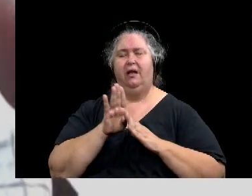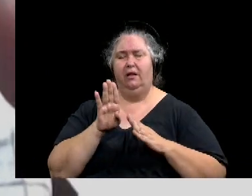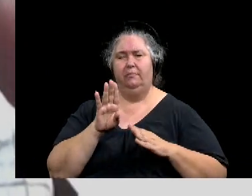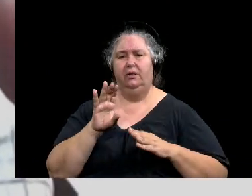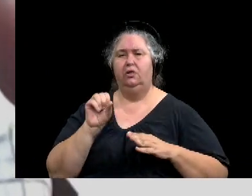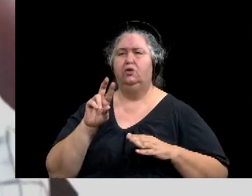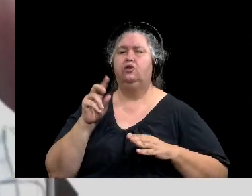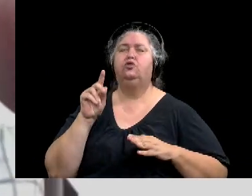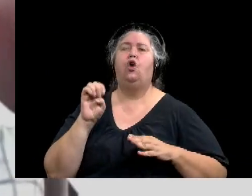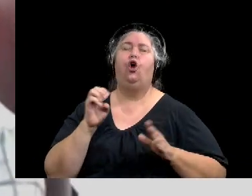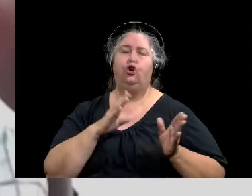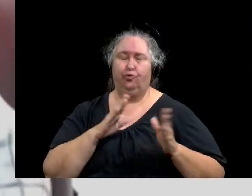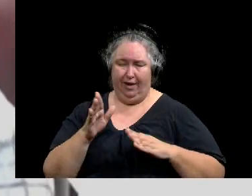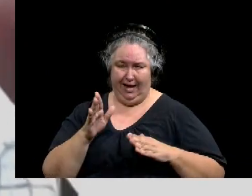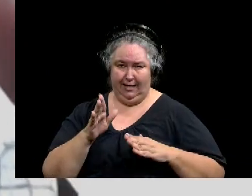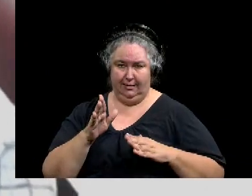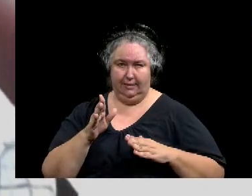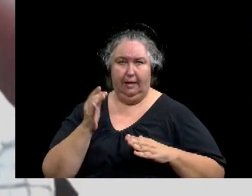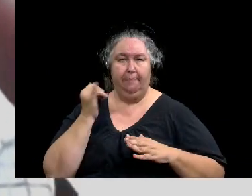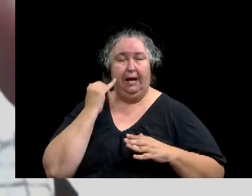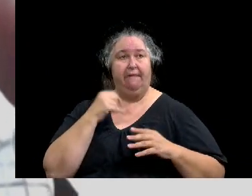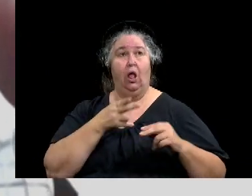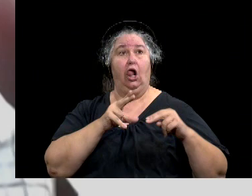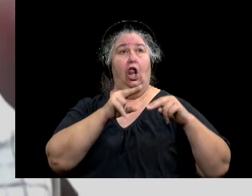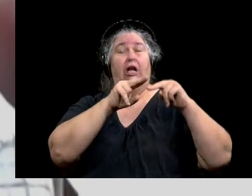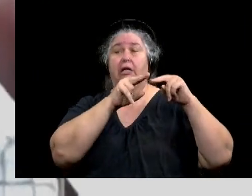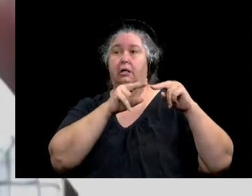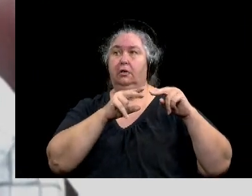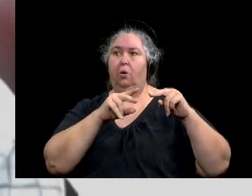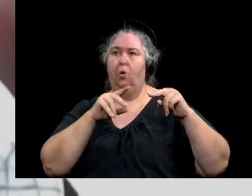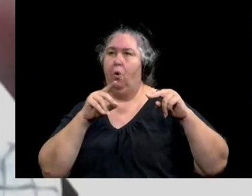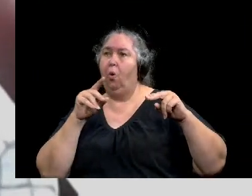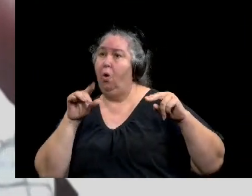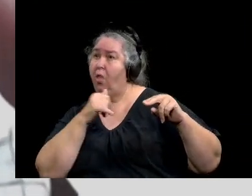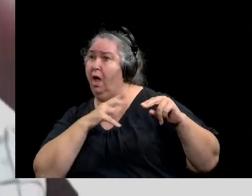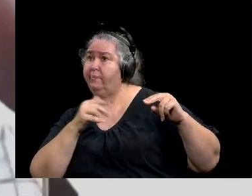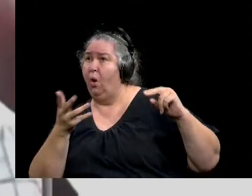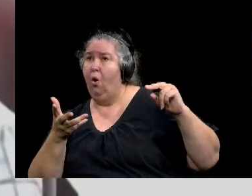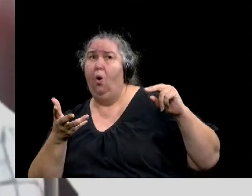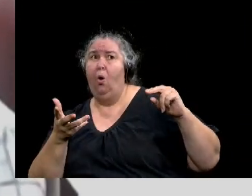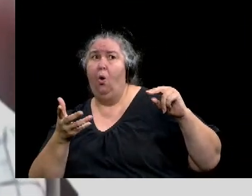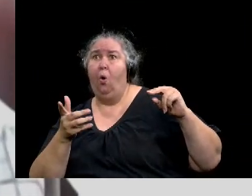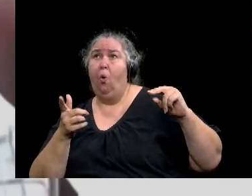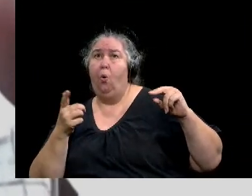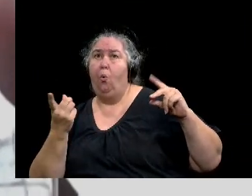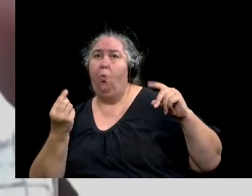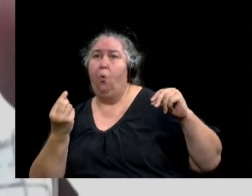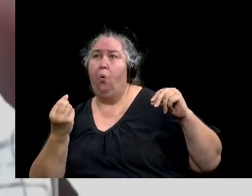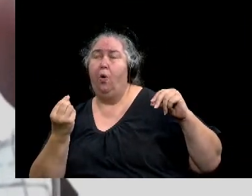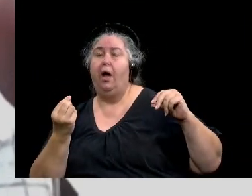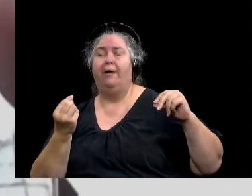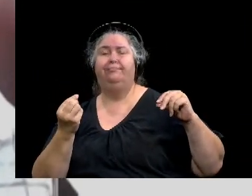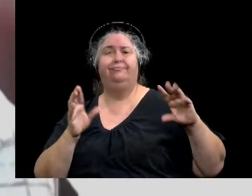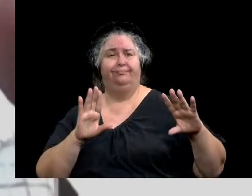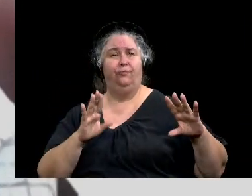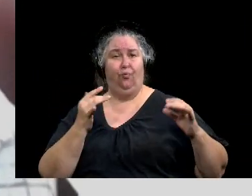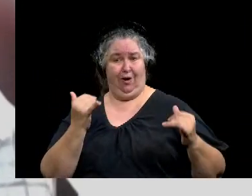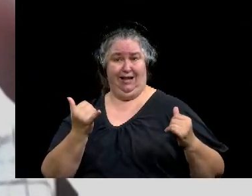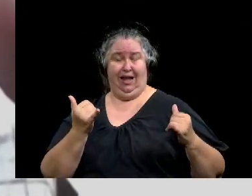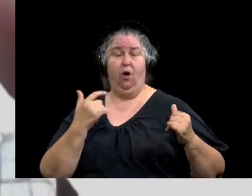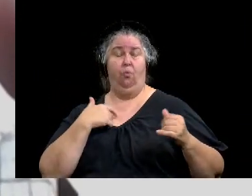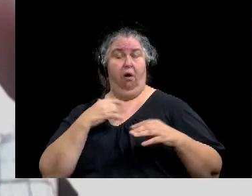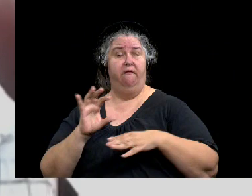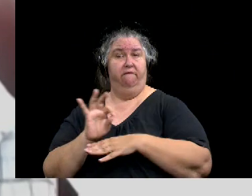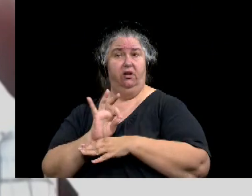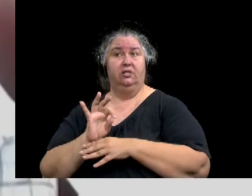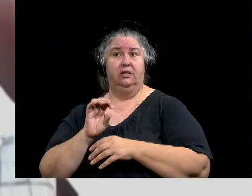that look like as we began to outpace our normal capacity? I'm happy to say at the present time, we're functioning inside